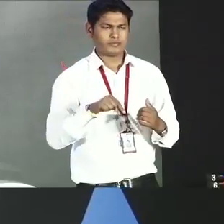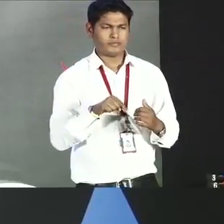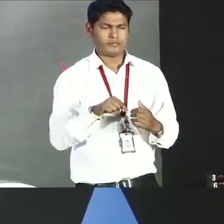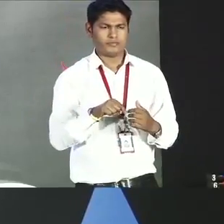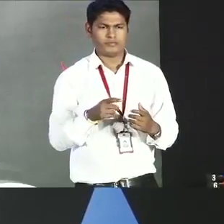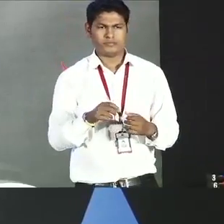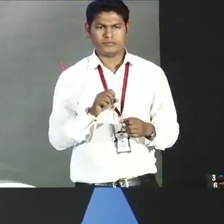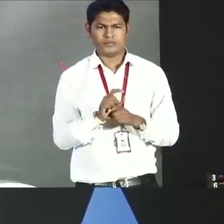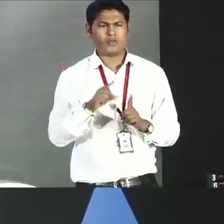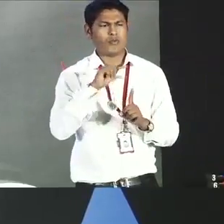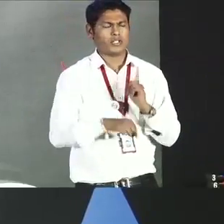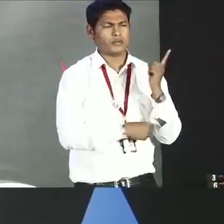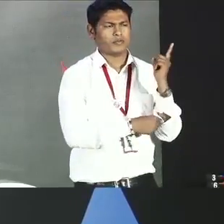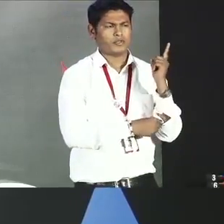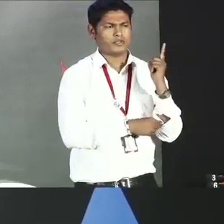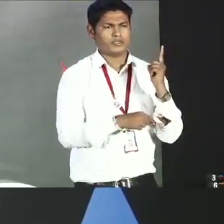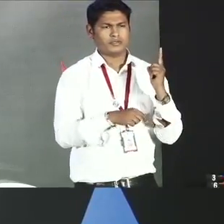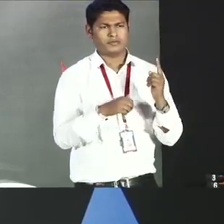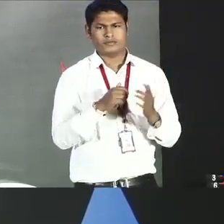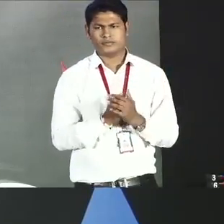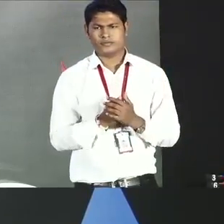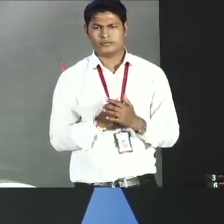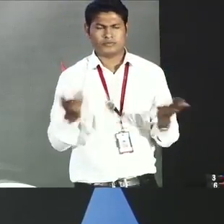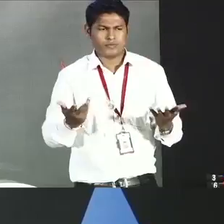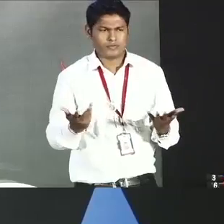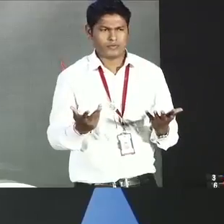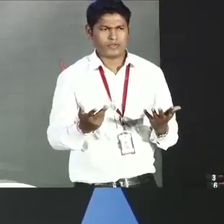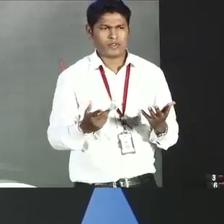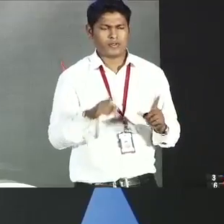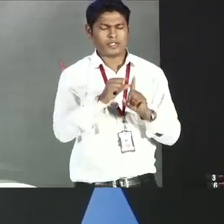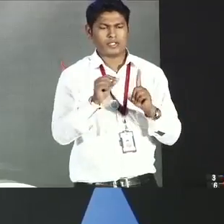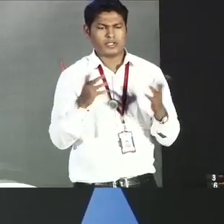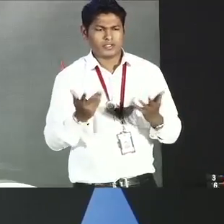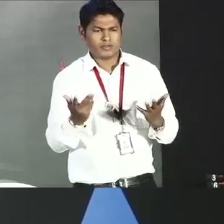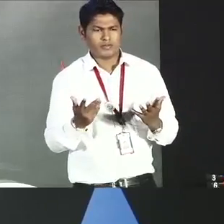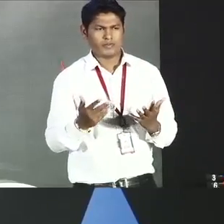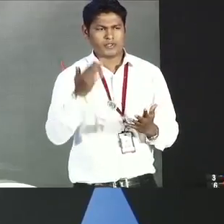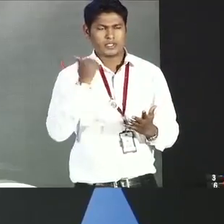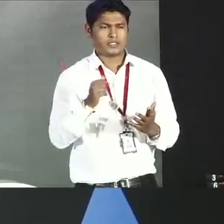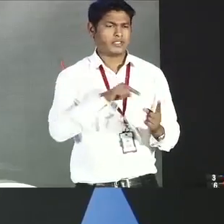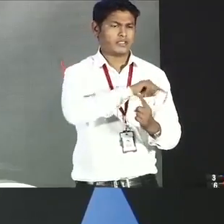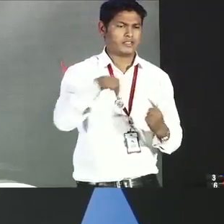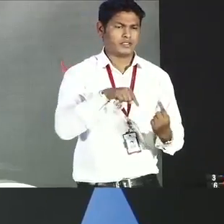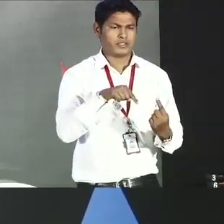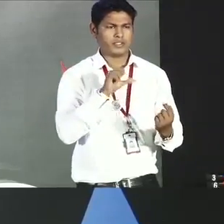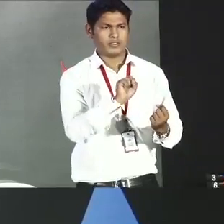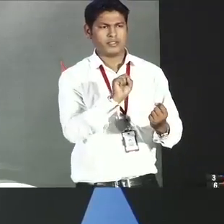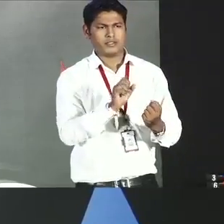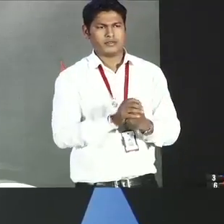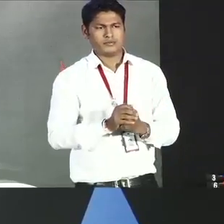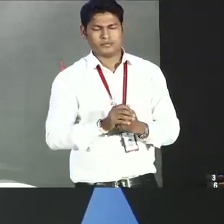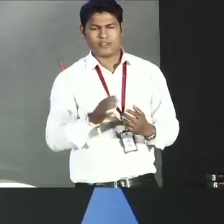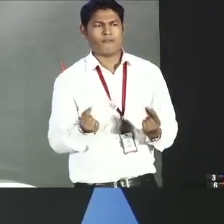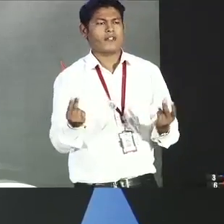with autism every 2 minutes. That means there's already been 4 children born with autism since I started speaking. And I talk